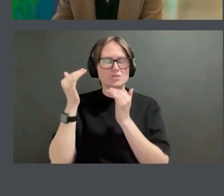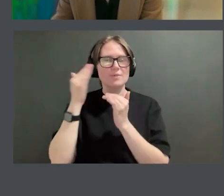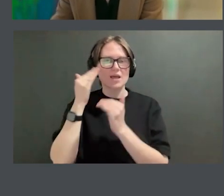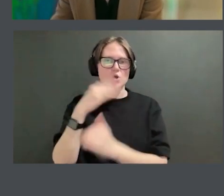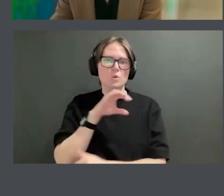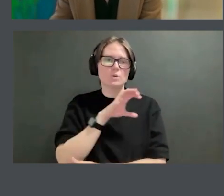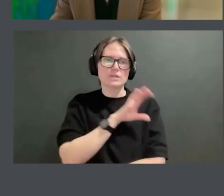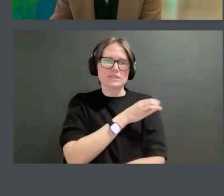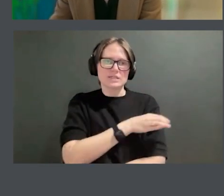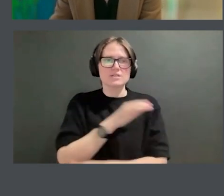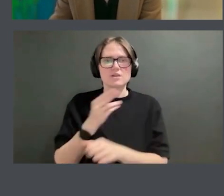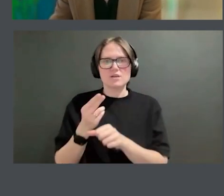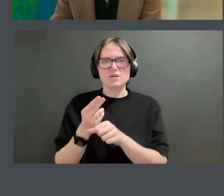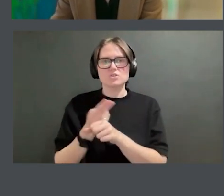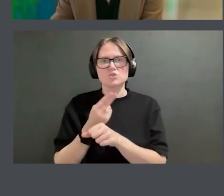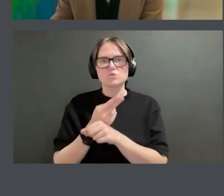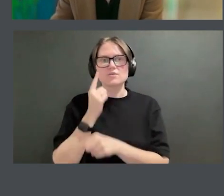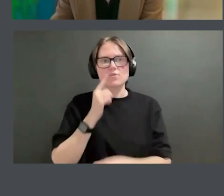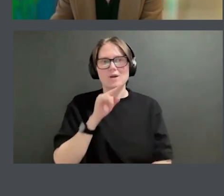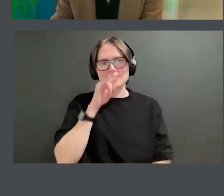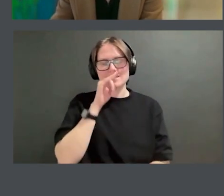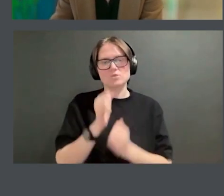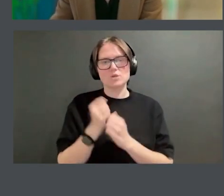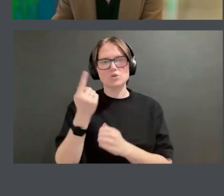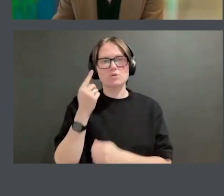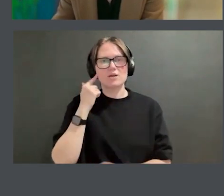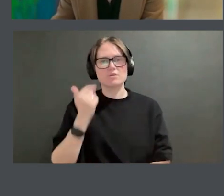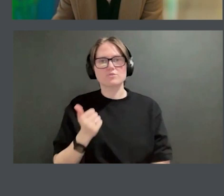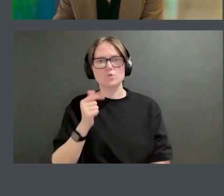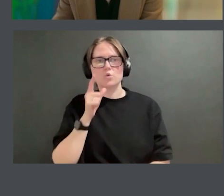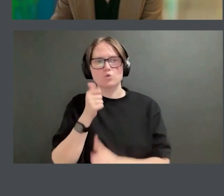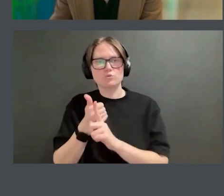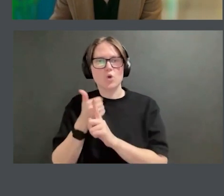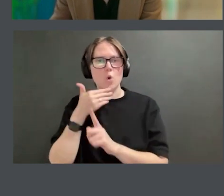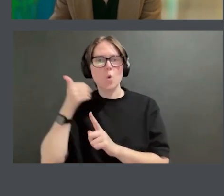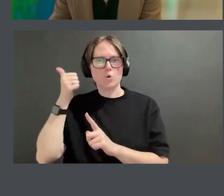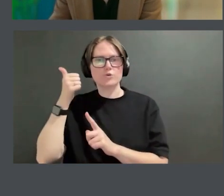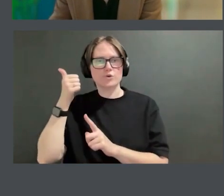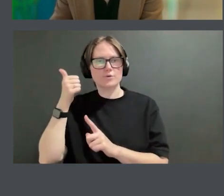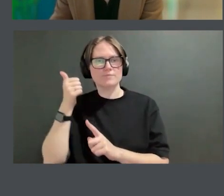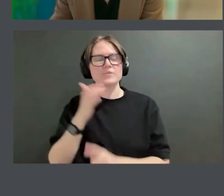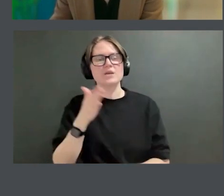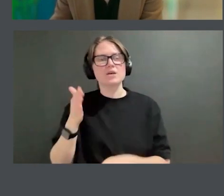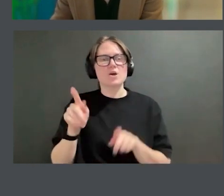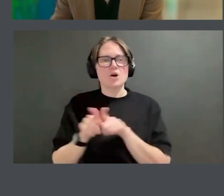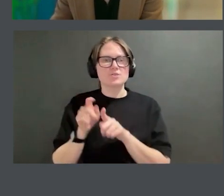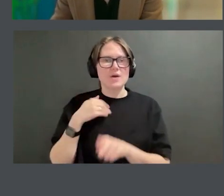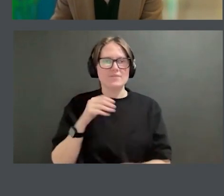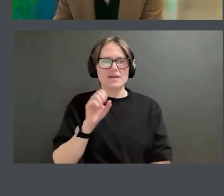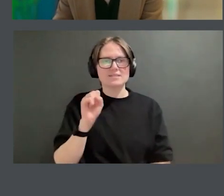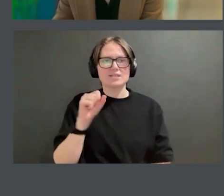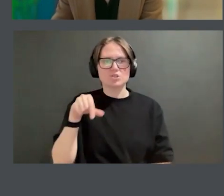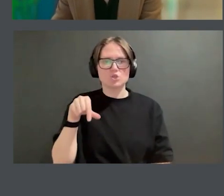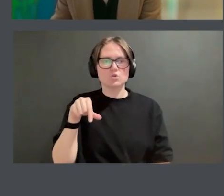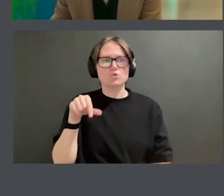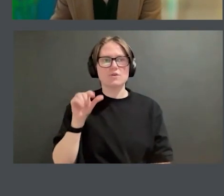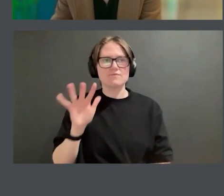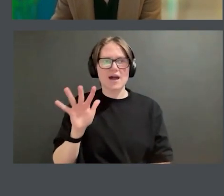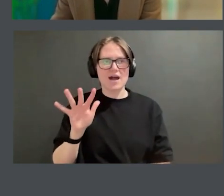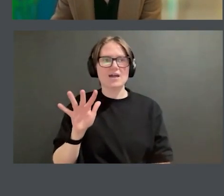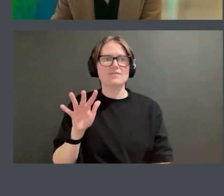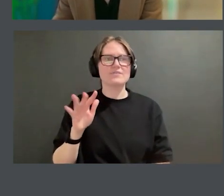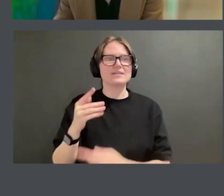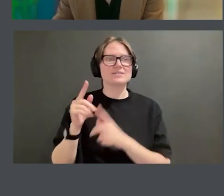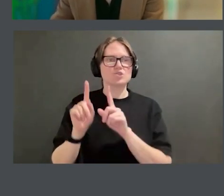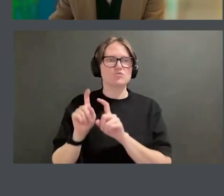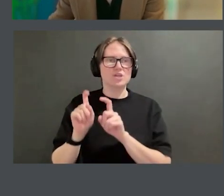use it is very widely used for kids with unilateral hearing loss who are older. And then there's also the SSQ-5, which is a screener, which